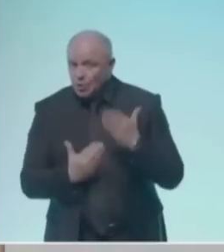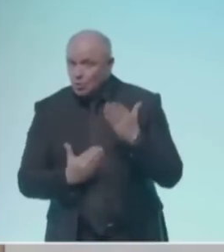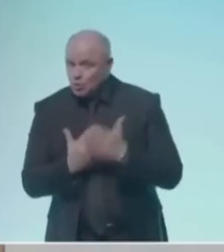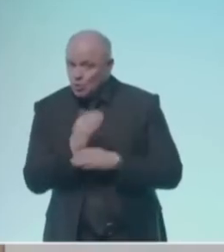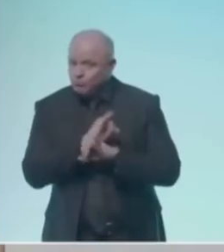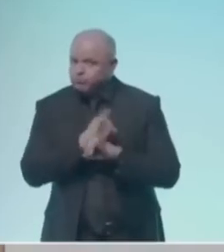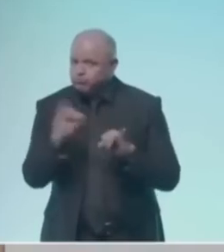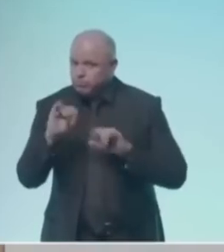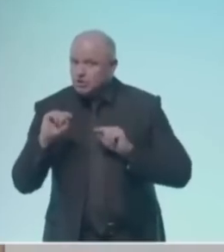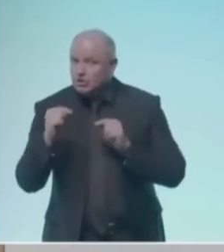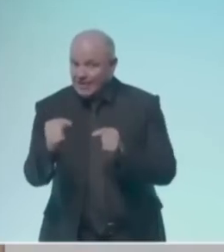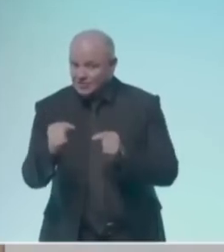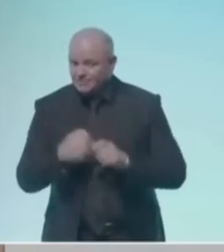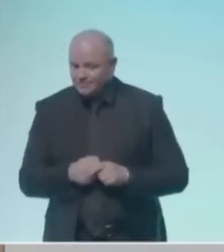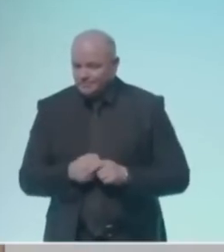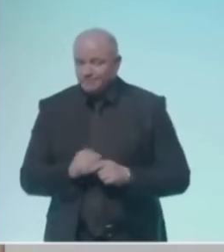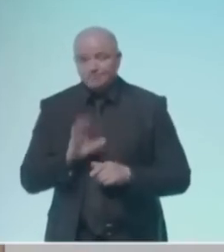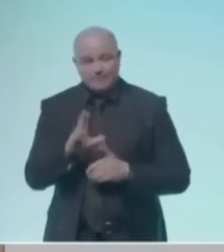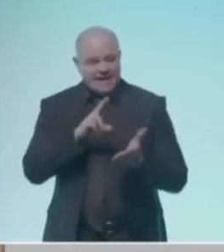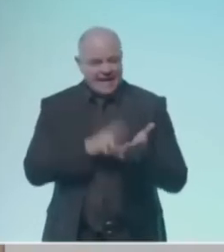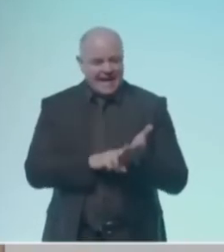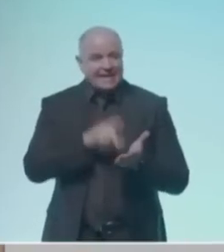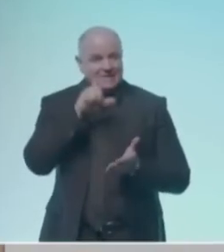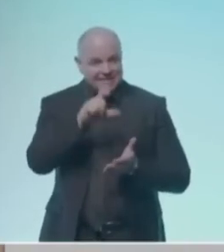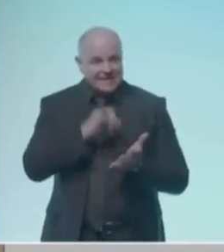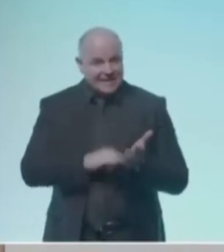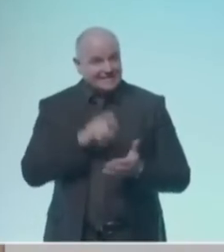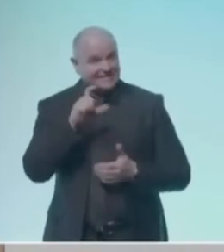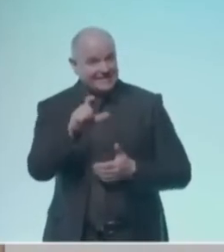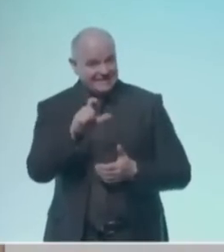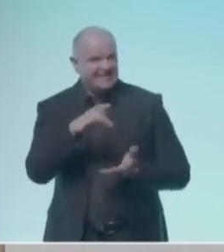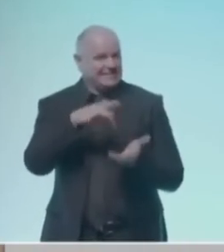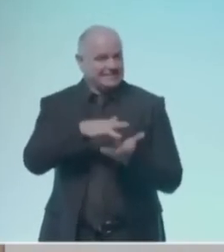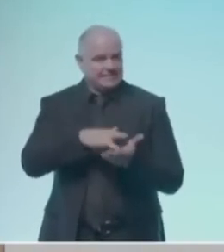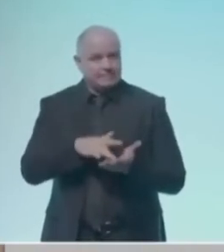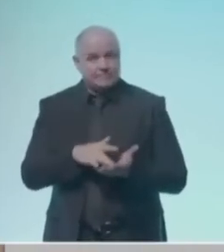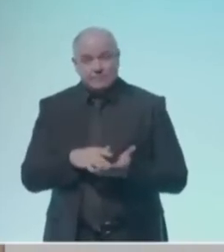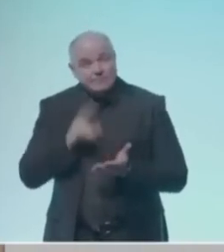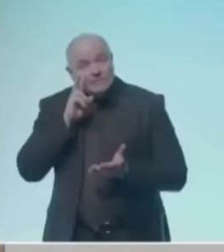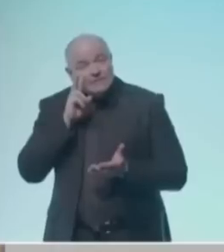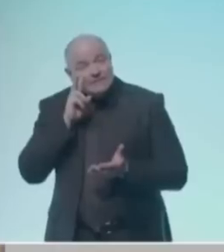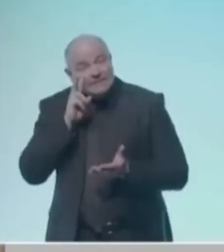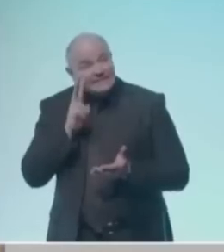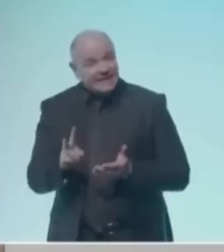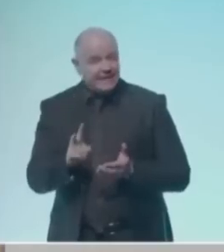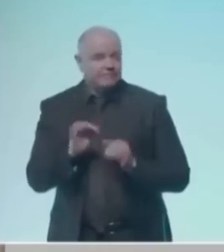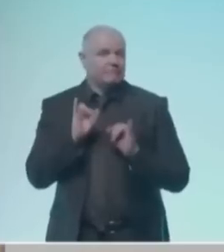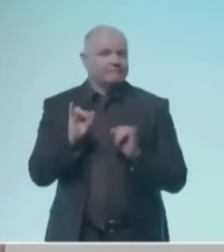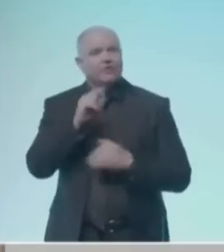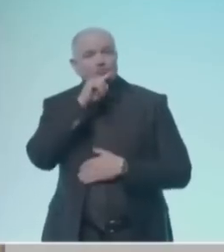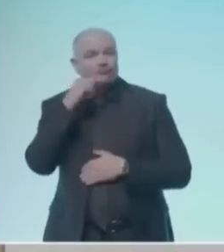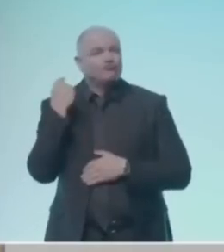the last 18 months, the National Cybersecurity Center has seen the rise of several Russian-aligned